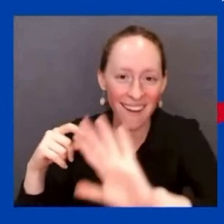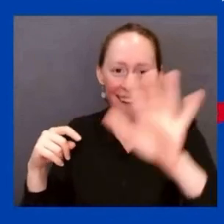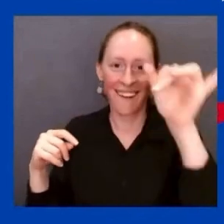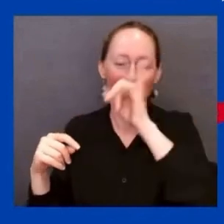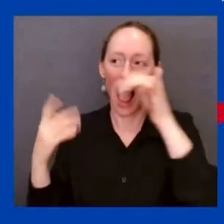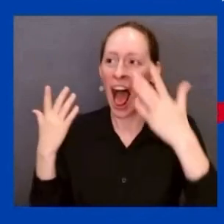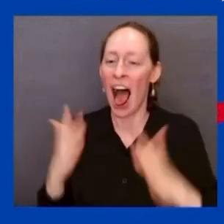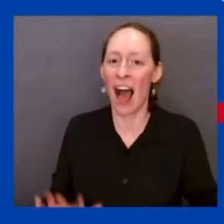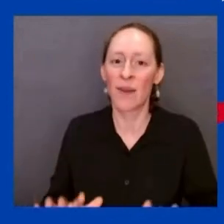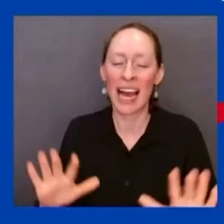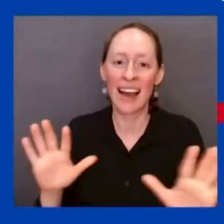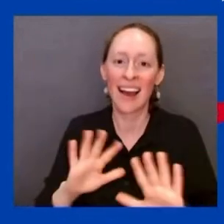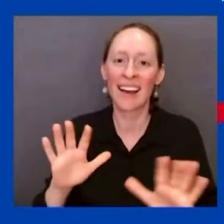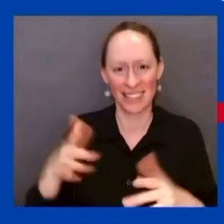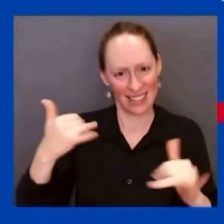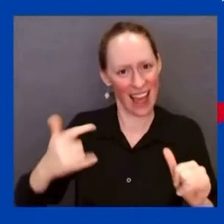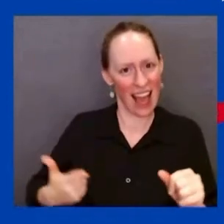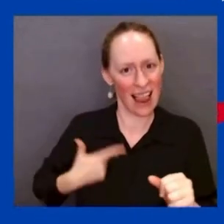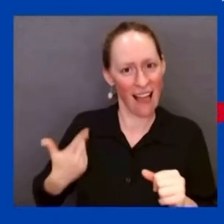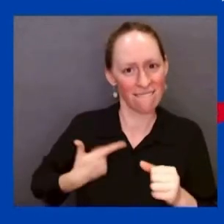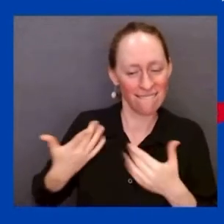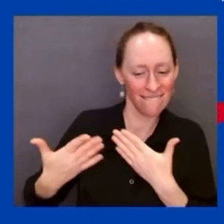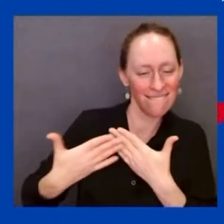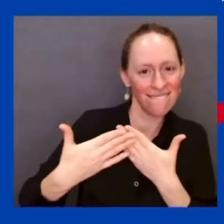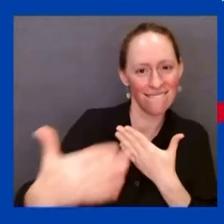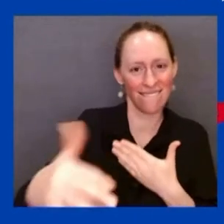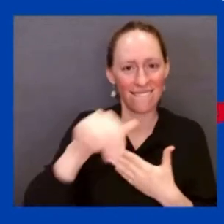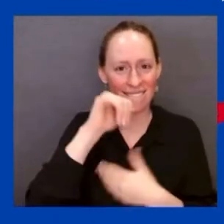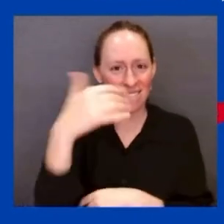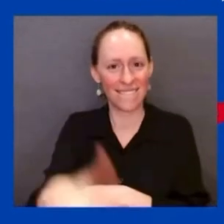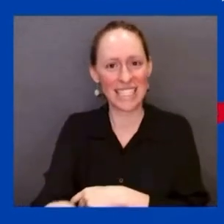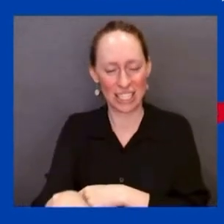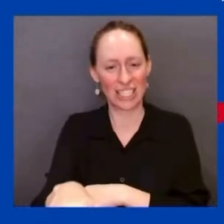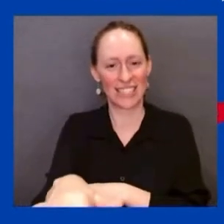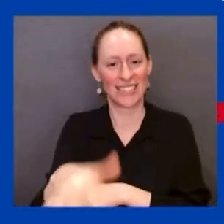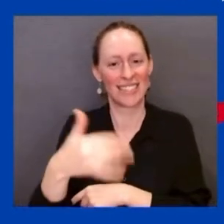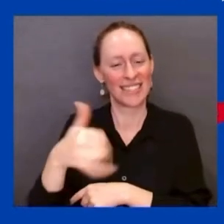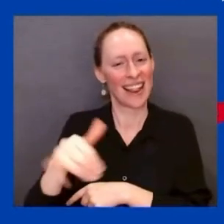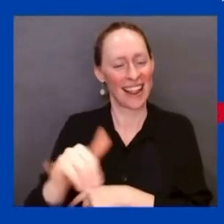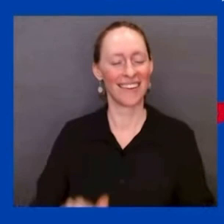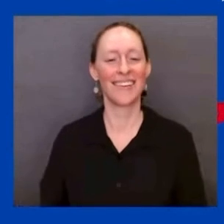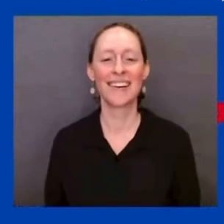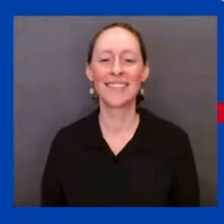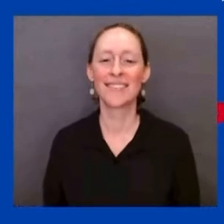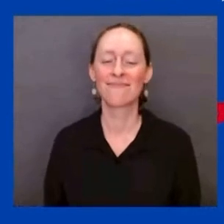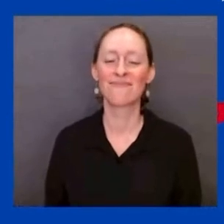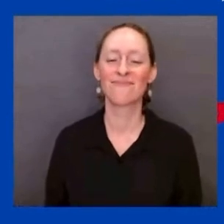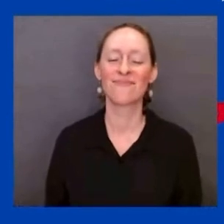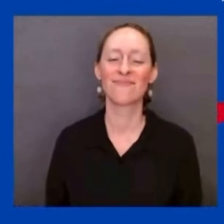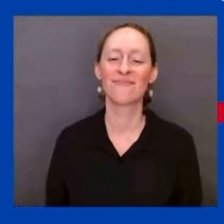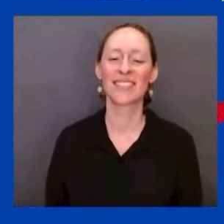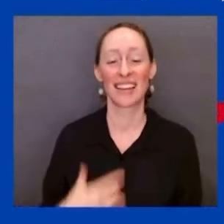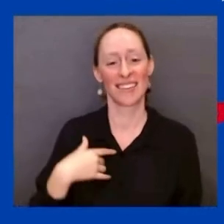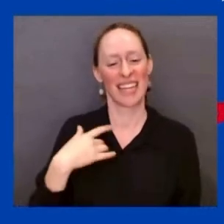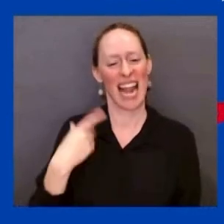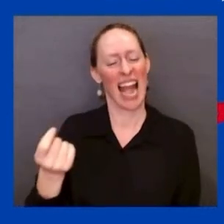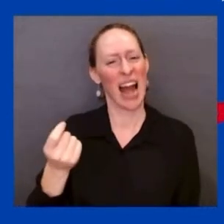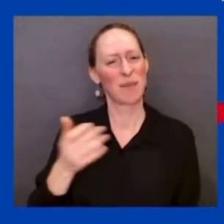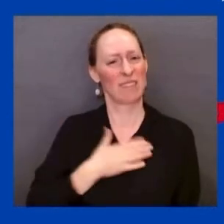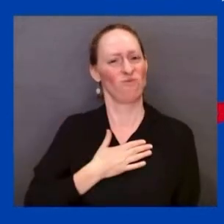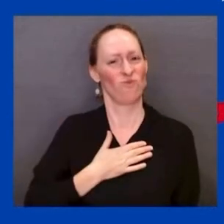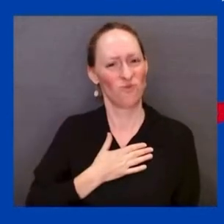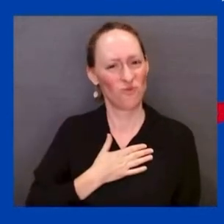So, you know, there's sort of a mix of sadness, right, that this summer's going by so quickly.